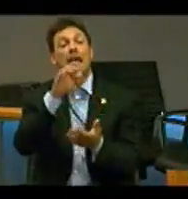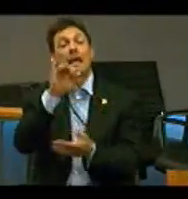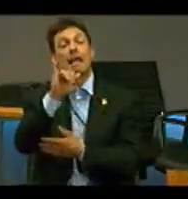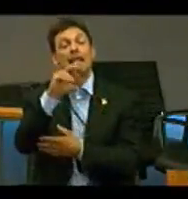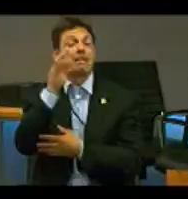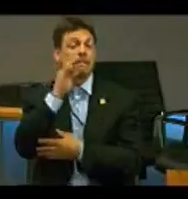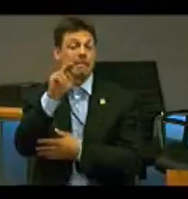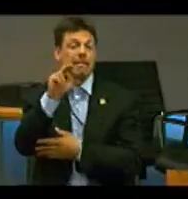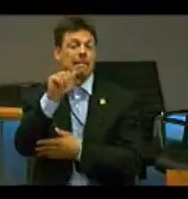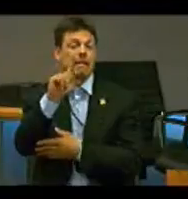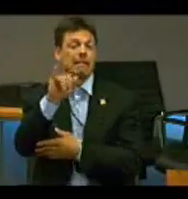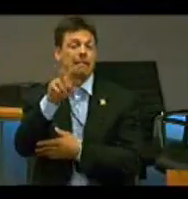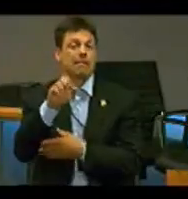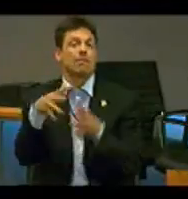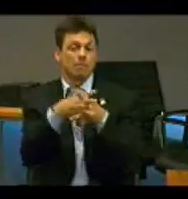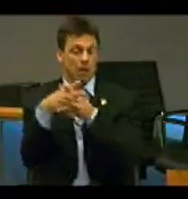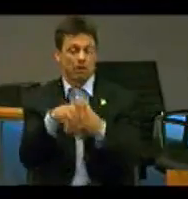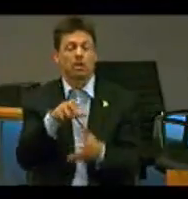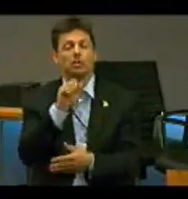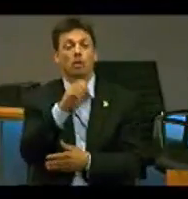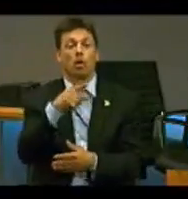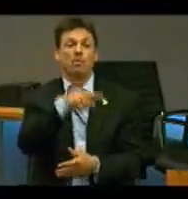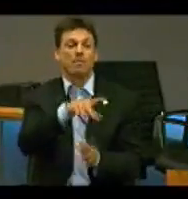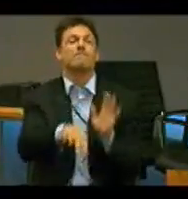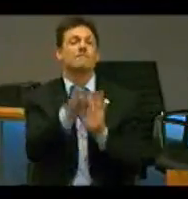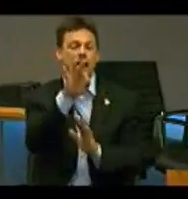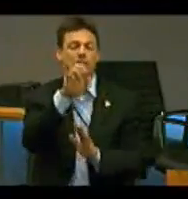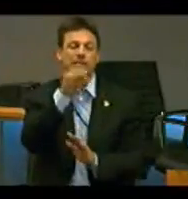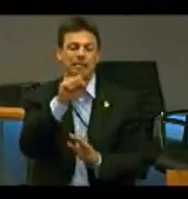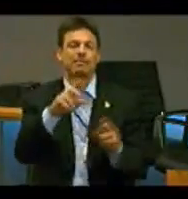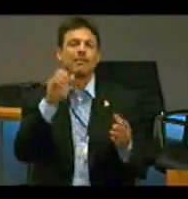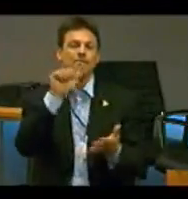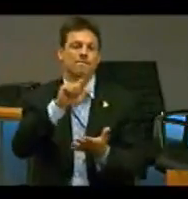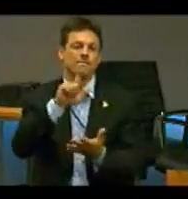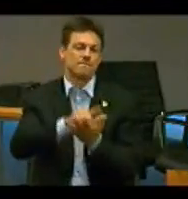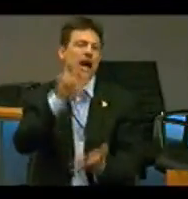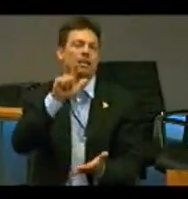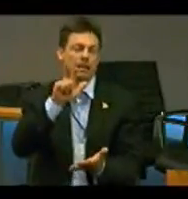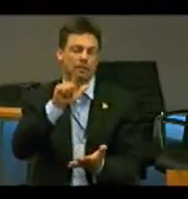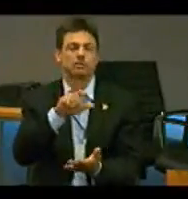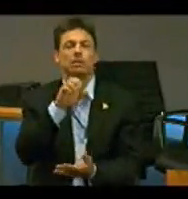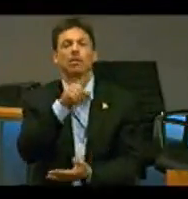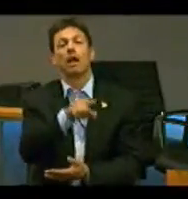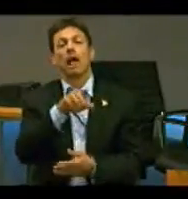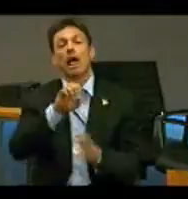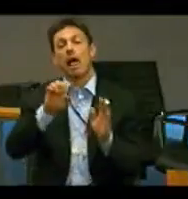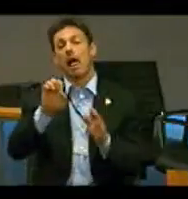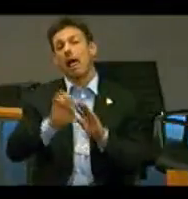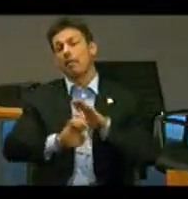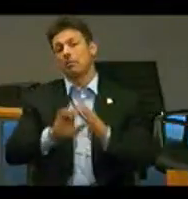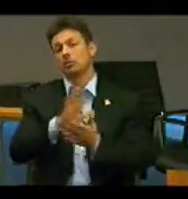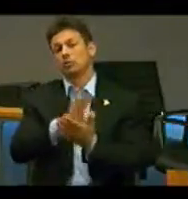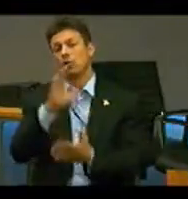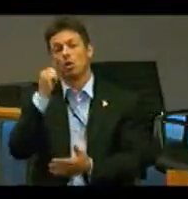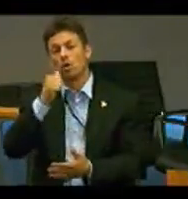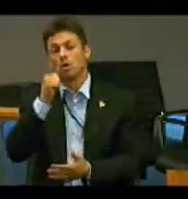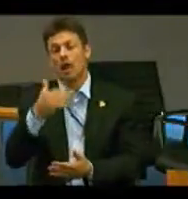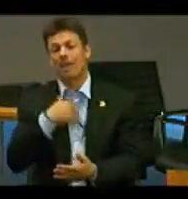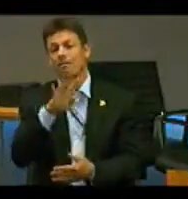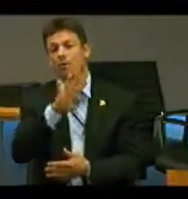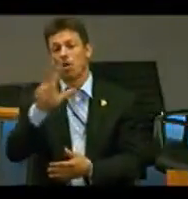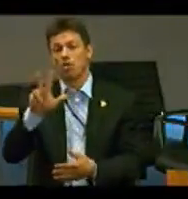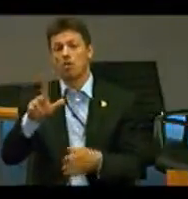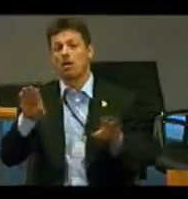with disabilities. OCR noted in that resolution, for example, that a Native American elementary school girl who had had 43